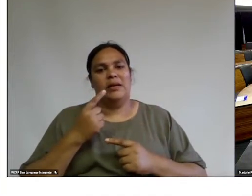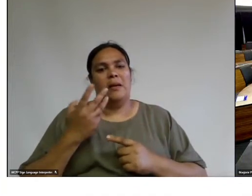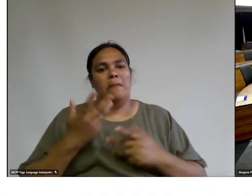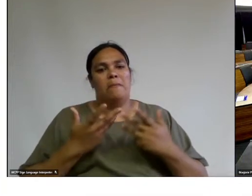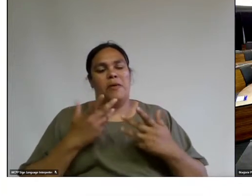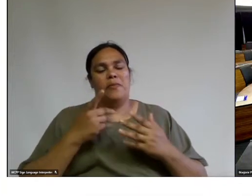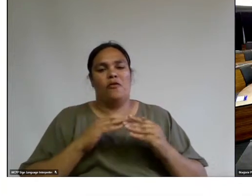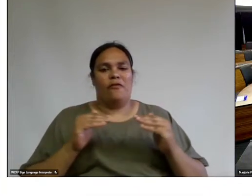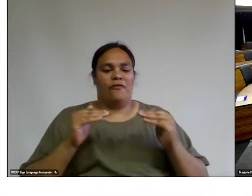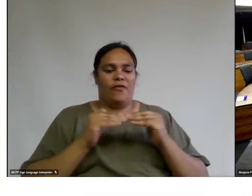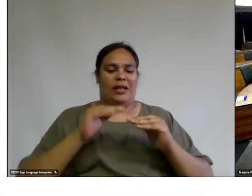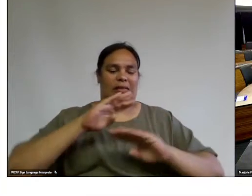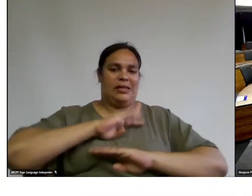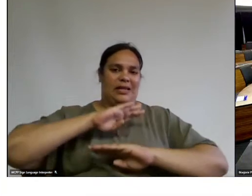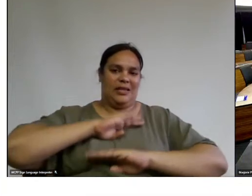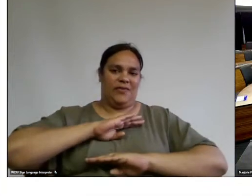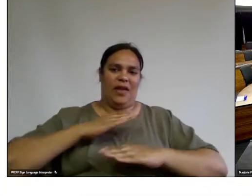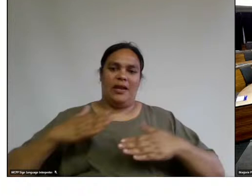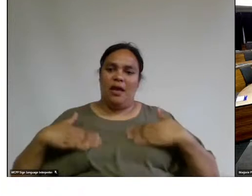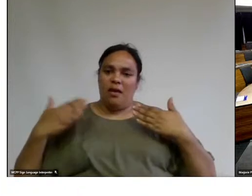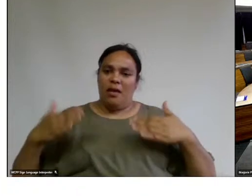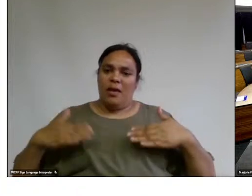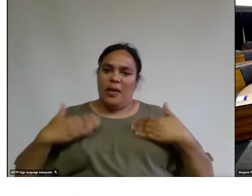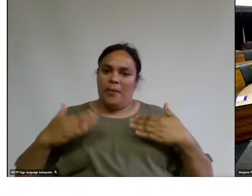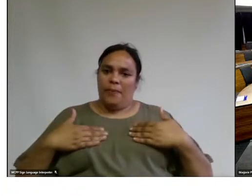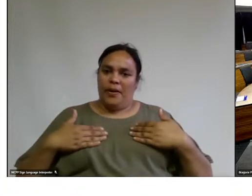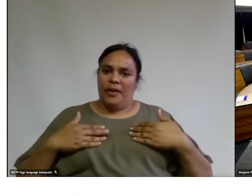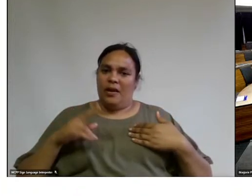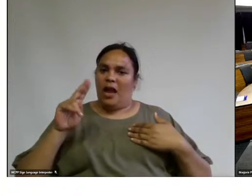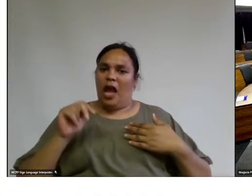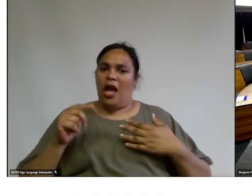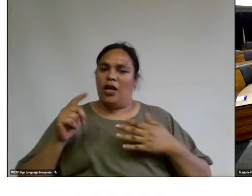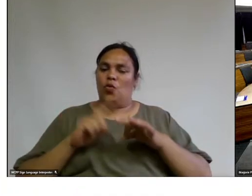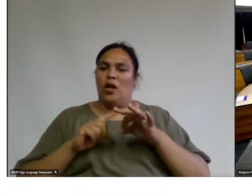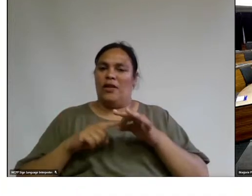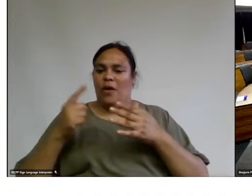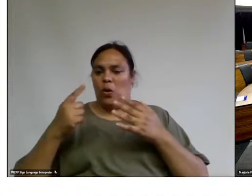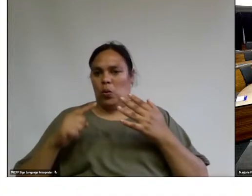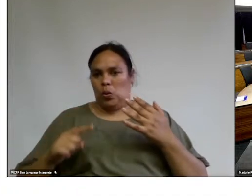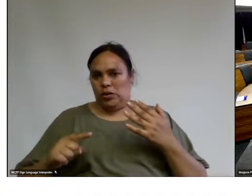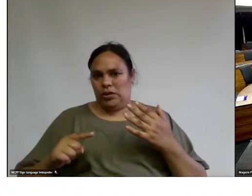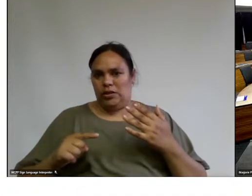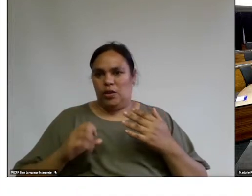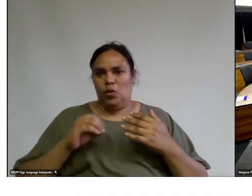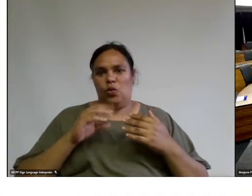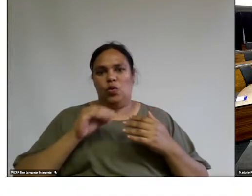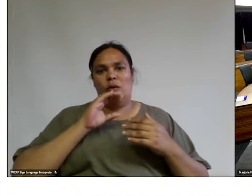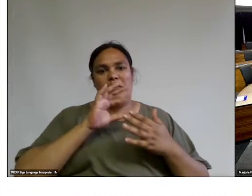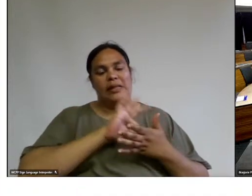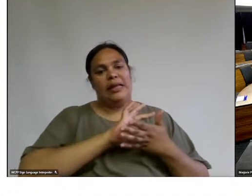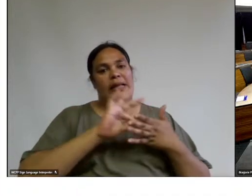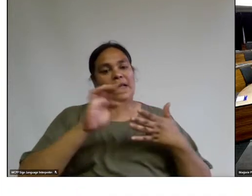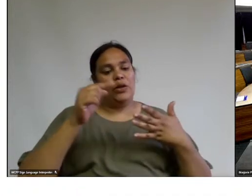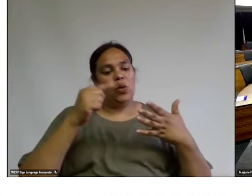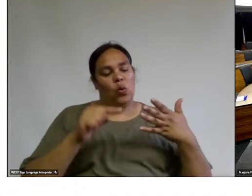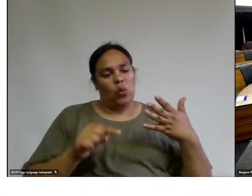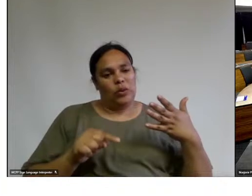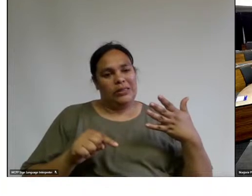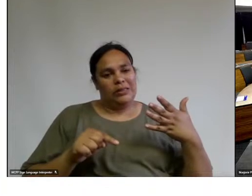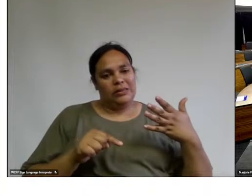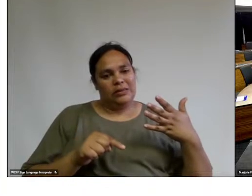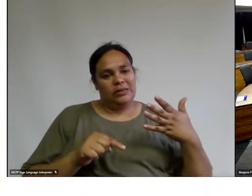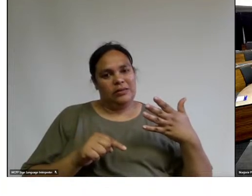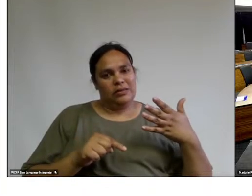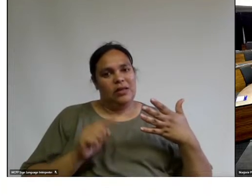fairly satisfied and happy with an unqualified audit. You mean a clean audit is